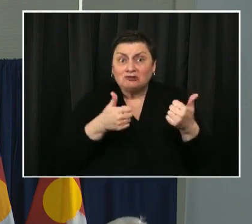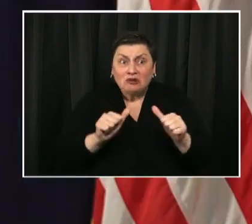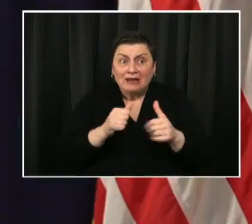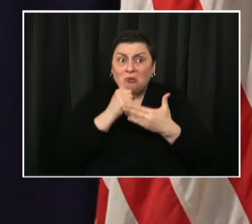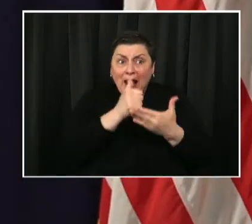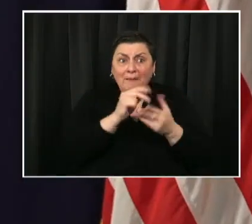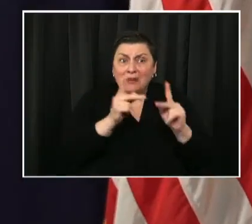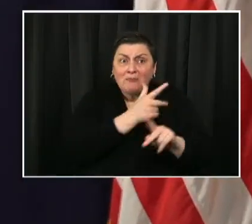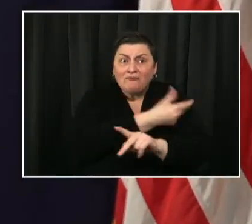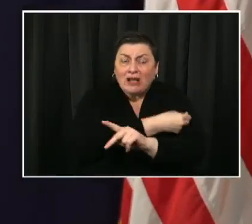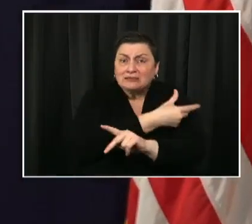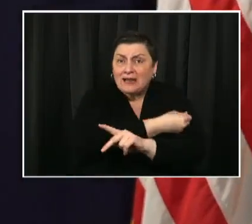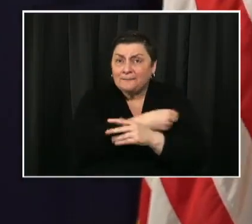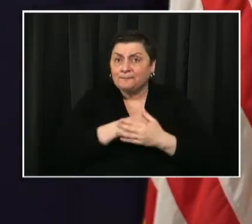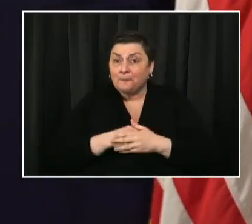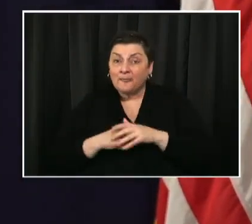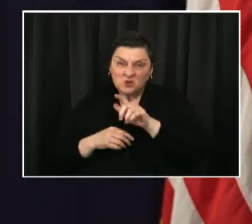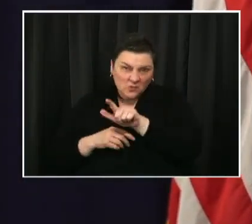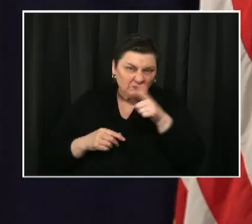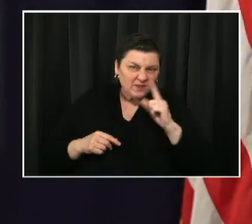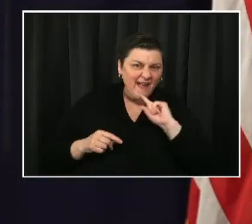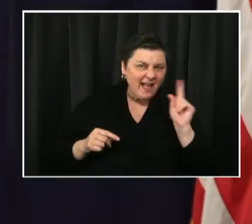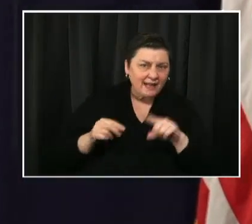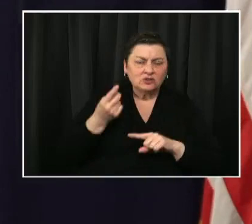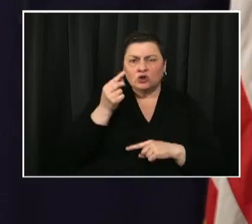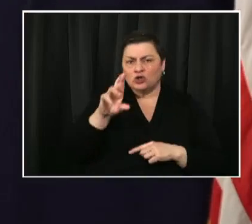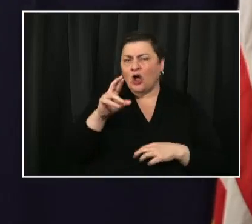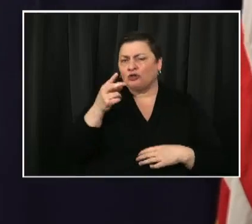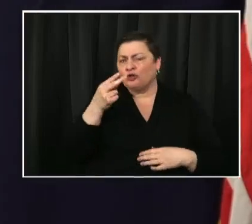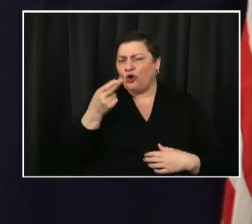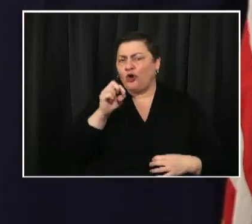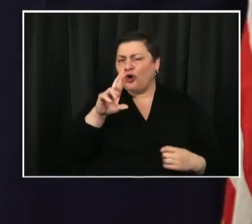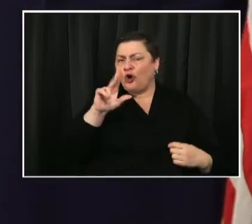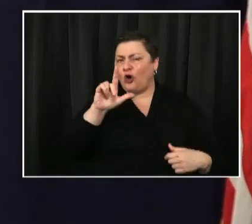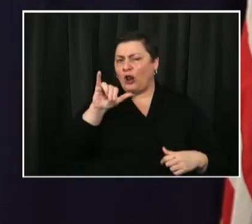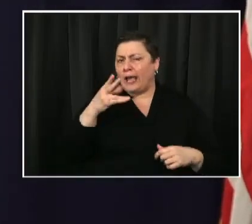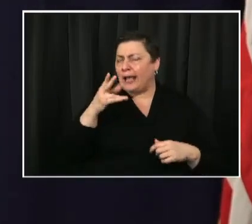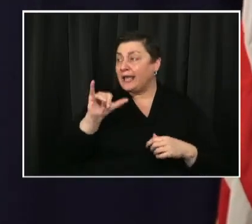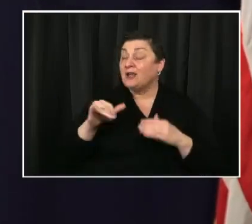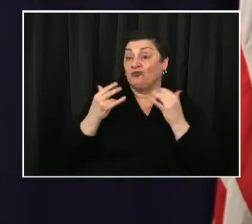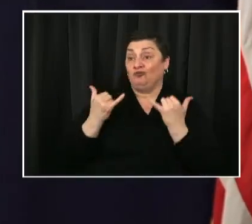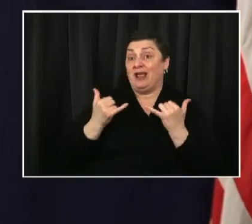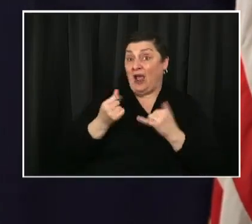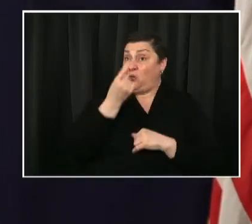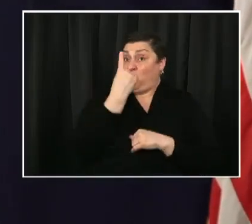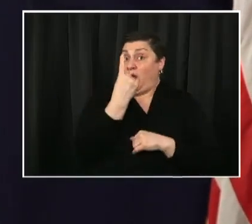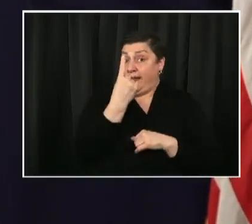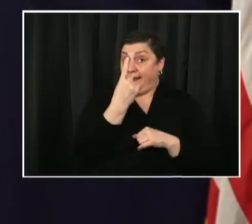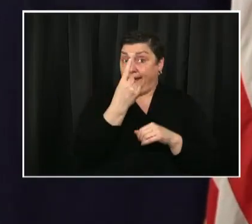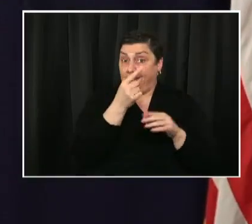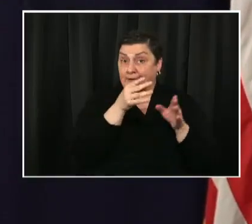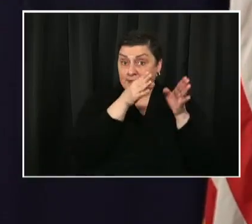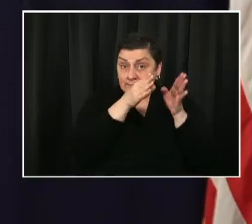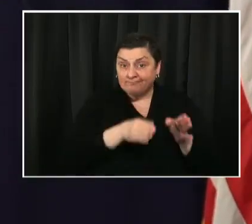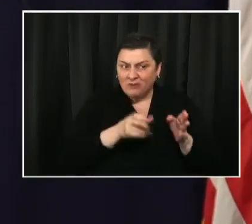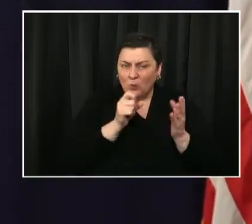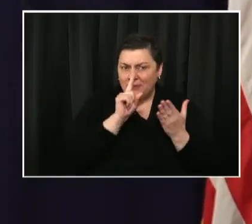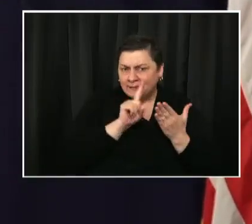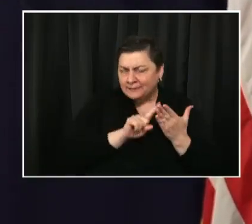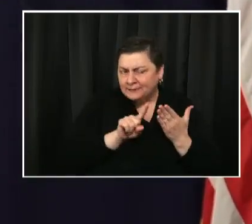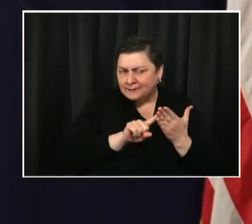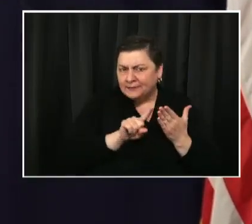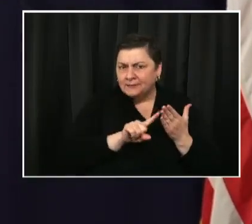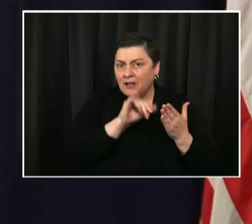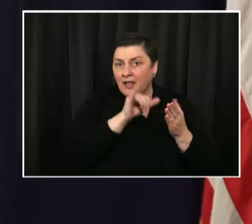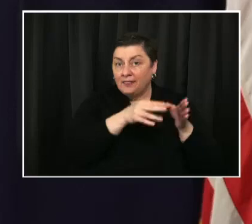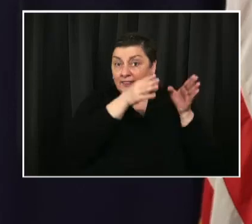So to your first question, so there's one that we are investigating right now that we don't yet know, but it's an individual